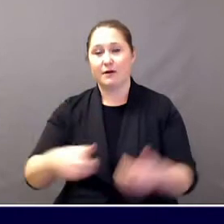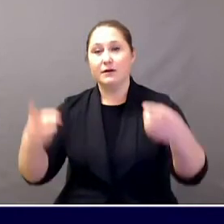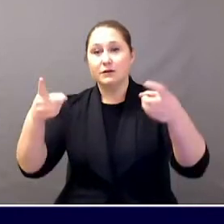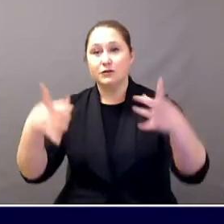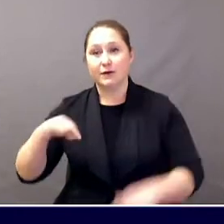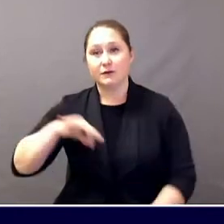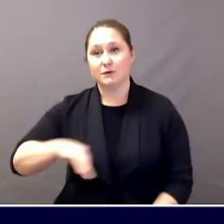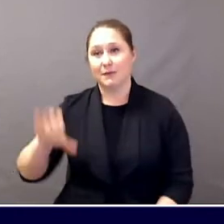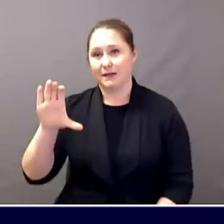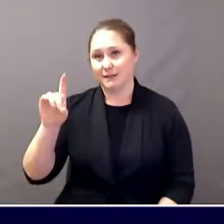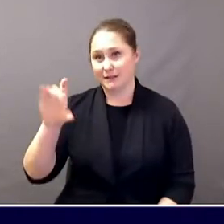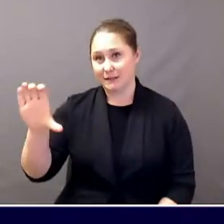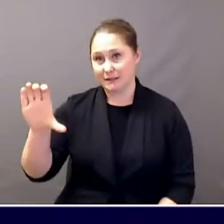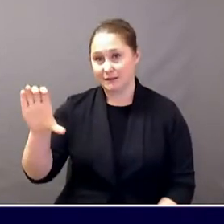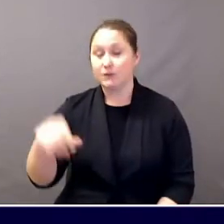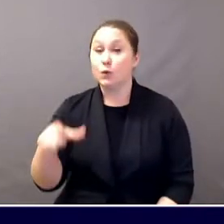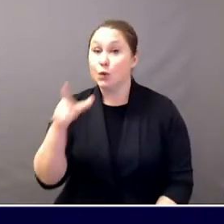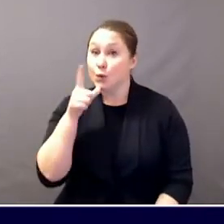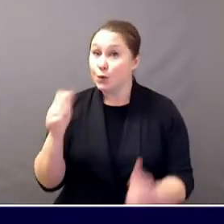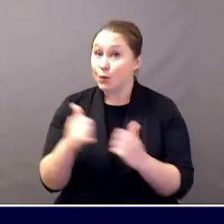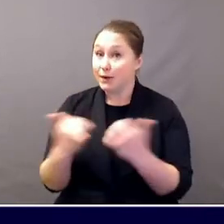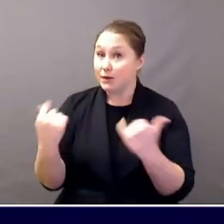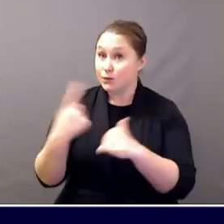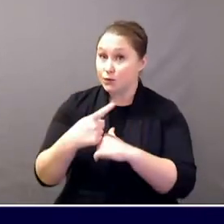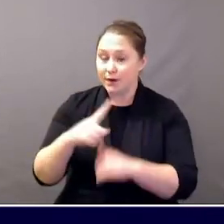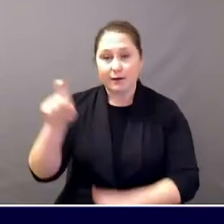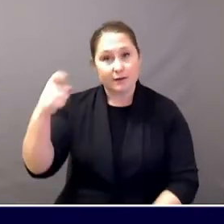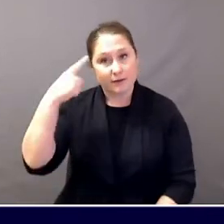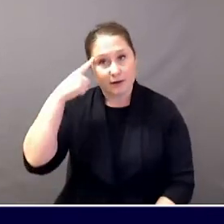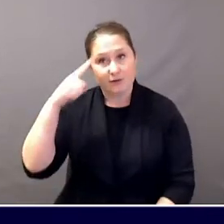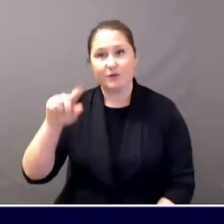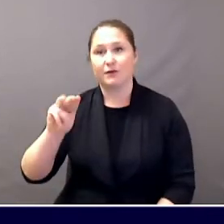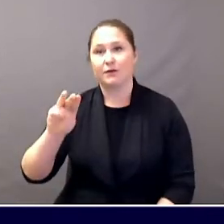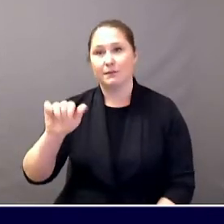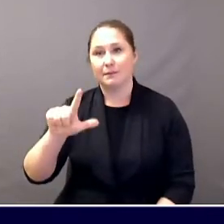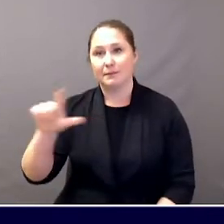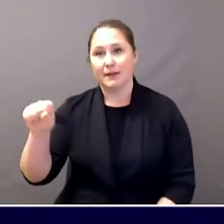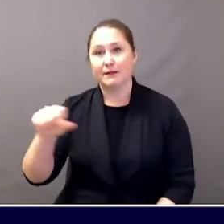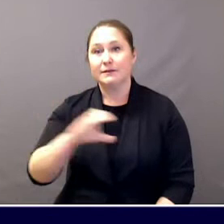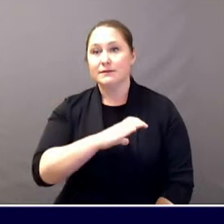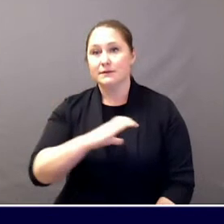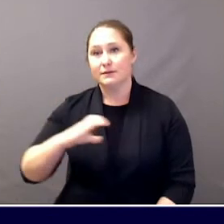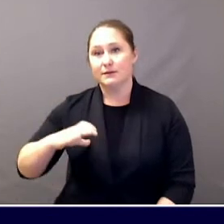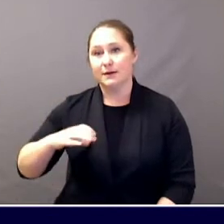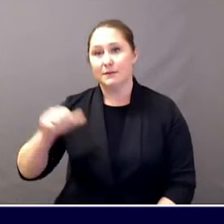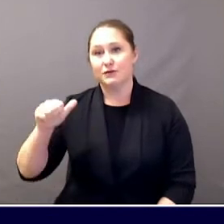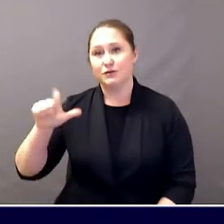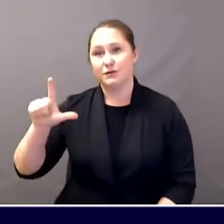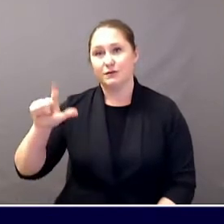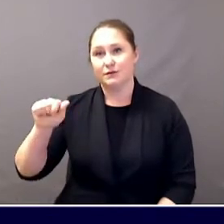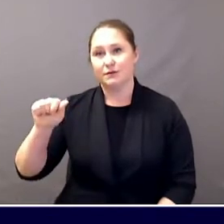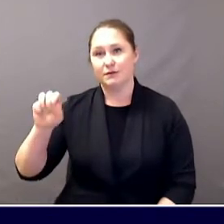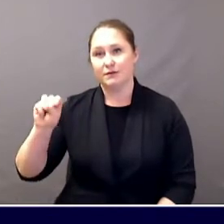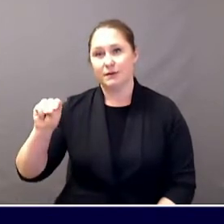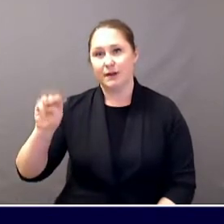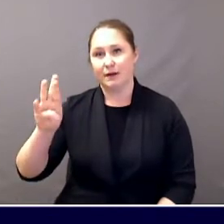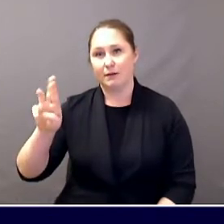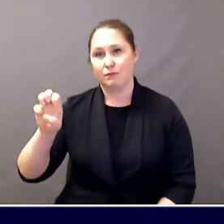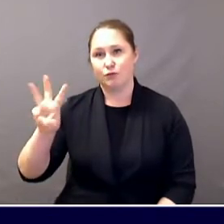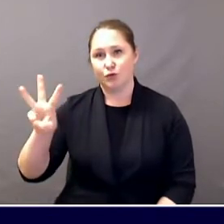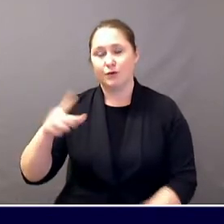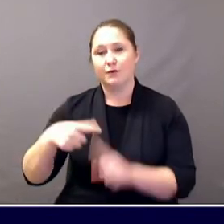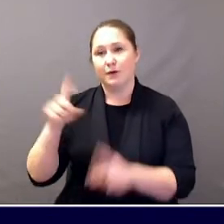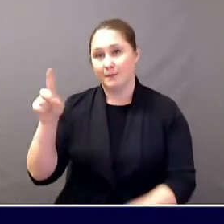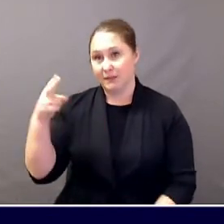Prevention. And I'm joined this afternoon by Governor Janet Mills and Commissioner Jean Lambrou from Maine's Department of Health and Human Services.